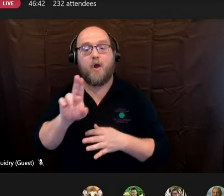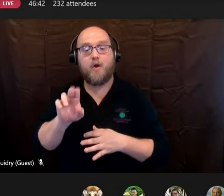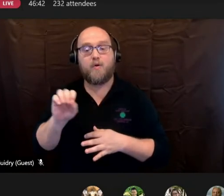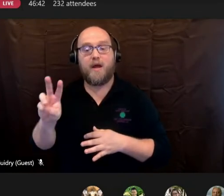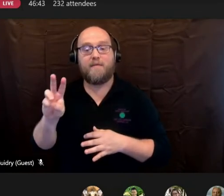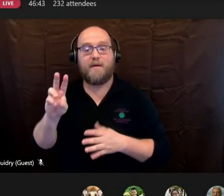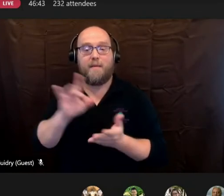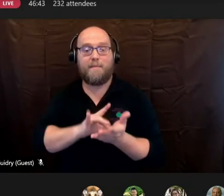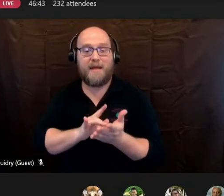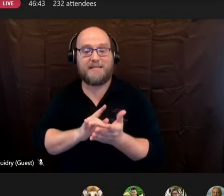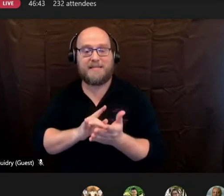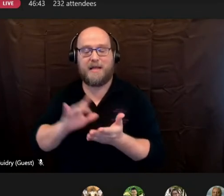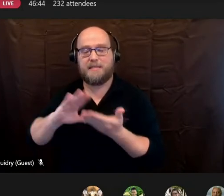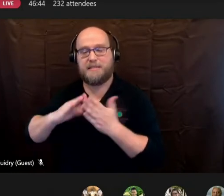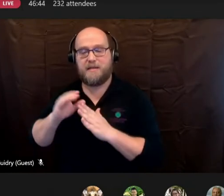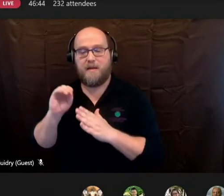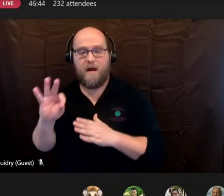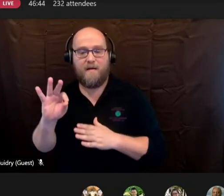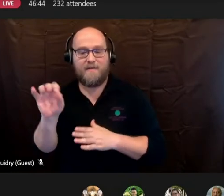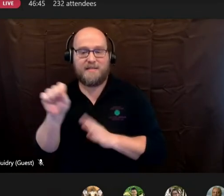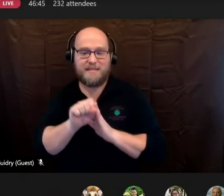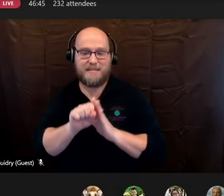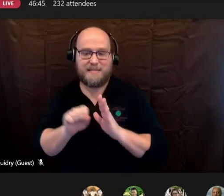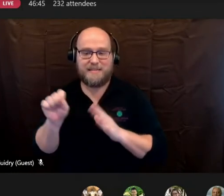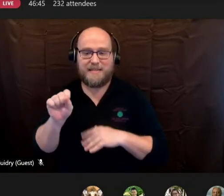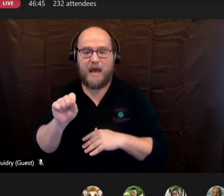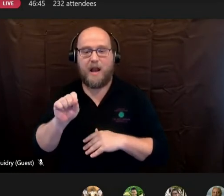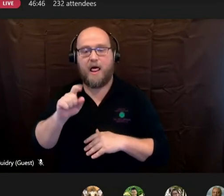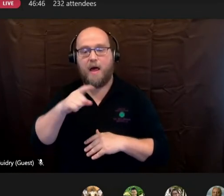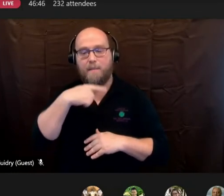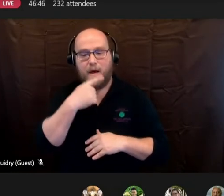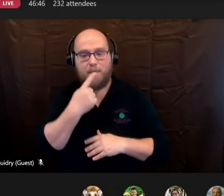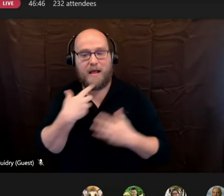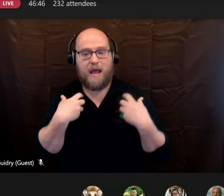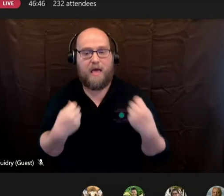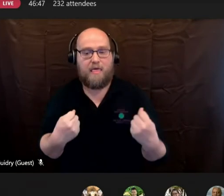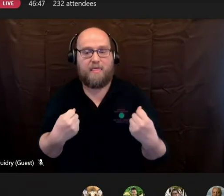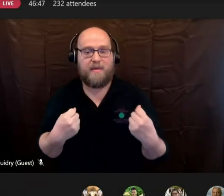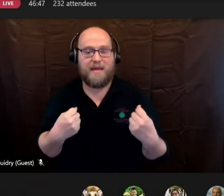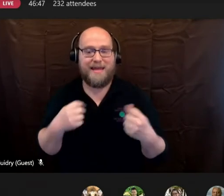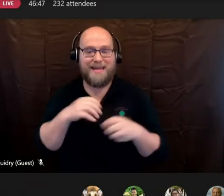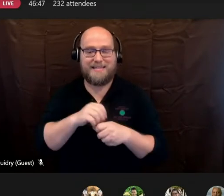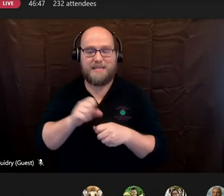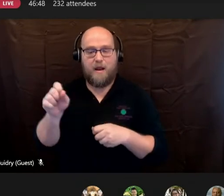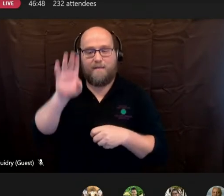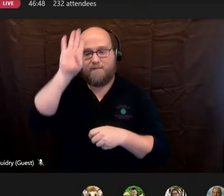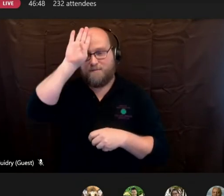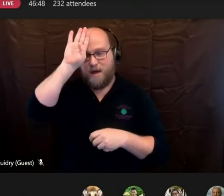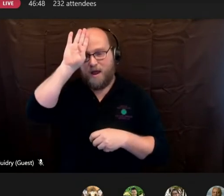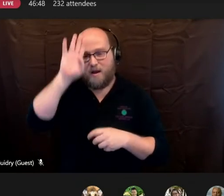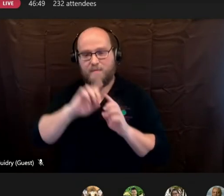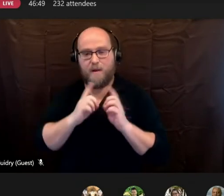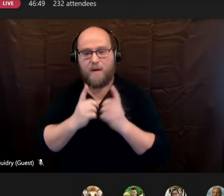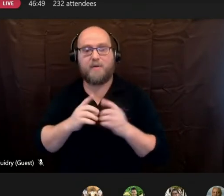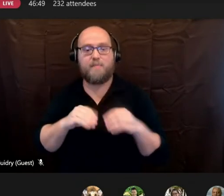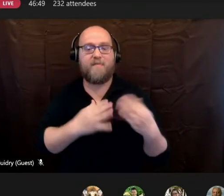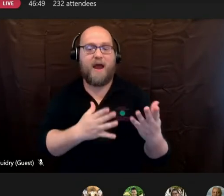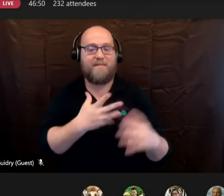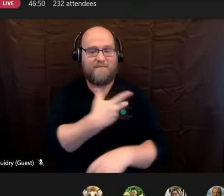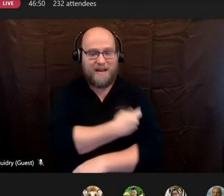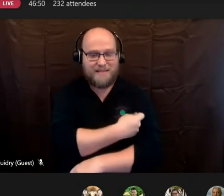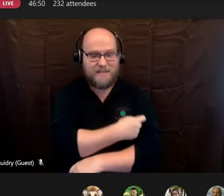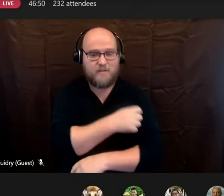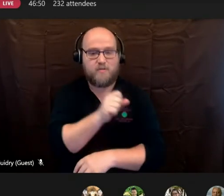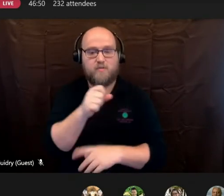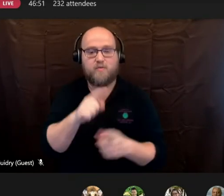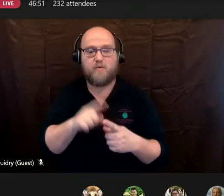to SPS staff, our students, and families. And I am thrilled to share that during just a 1 week period in